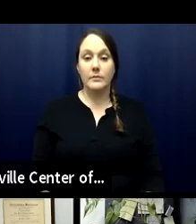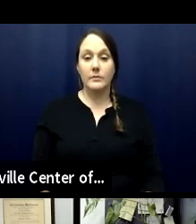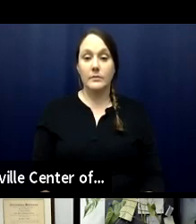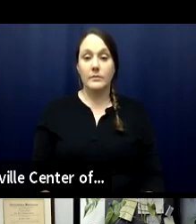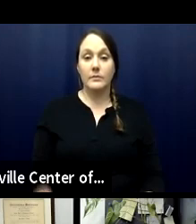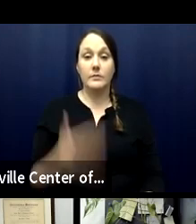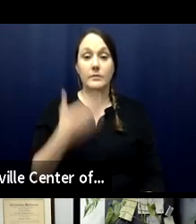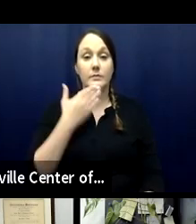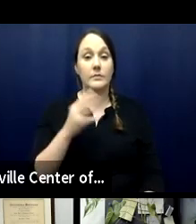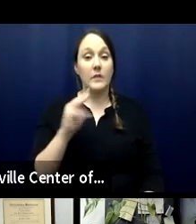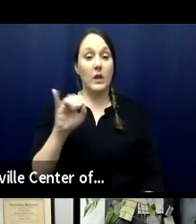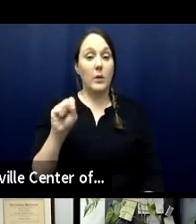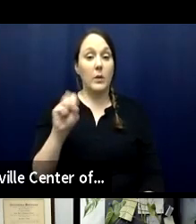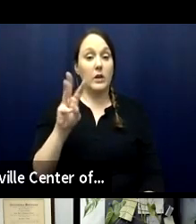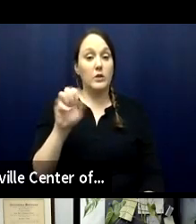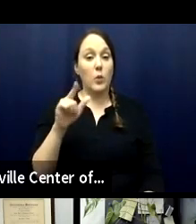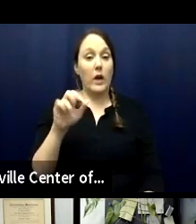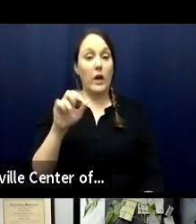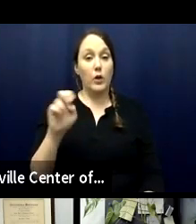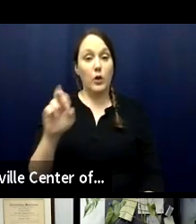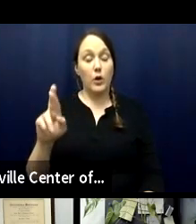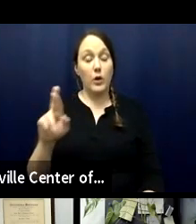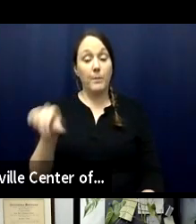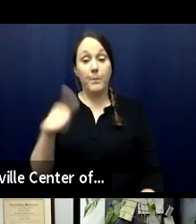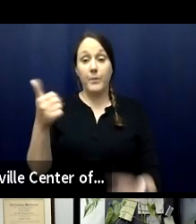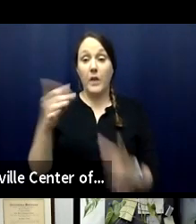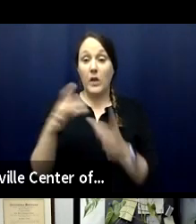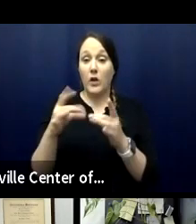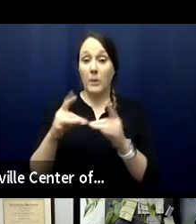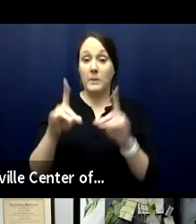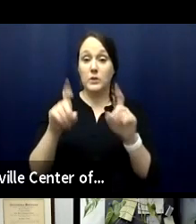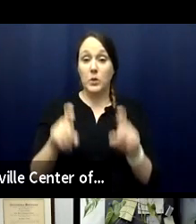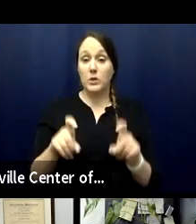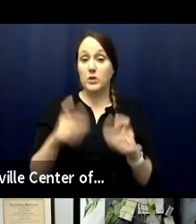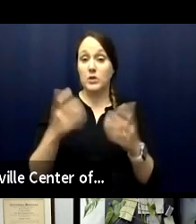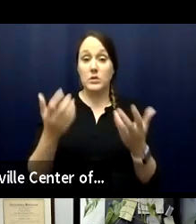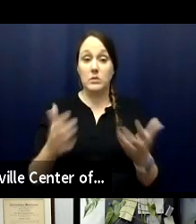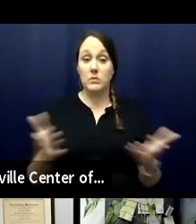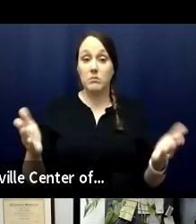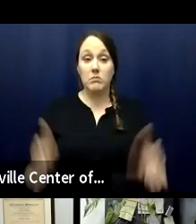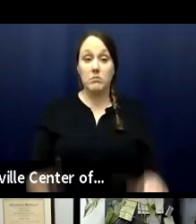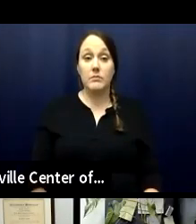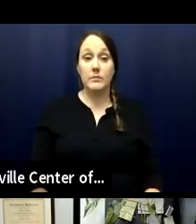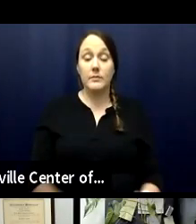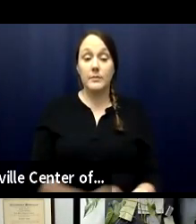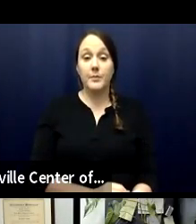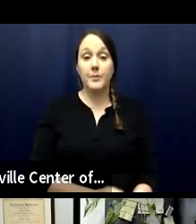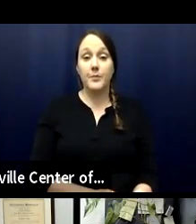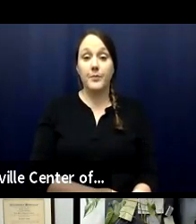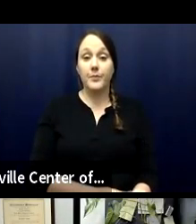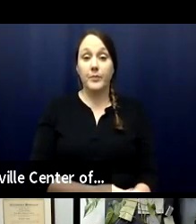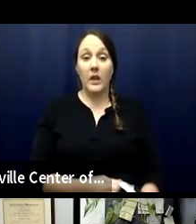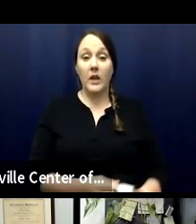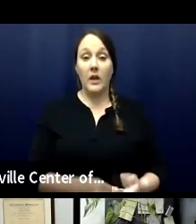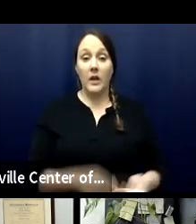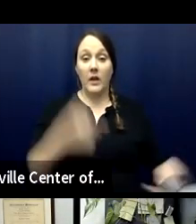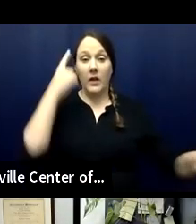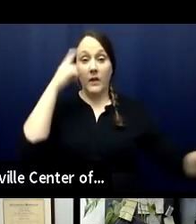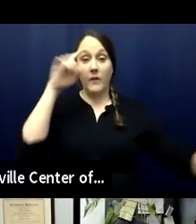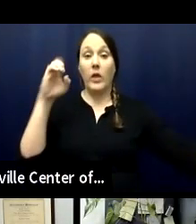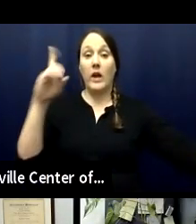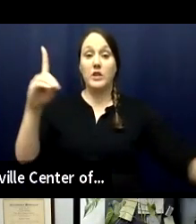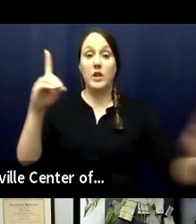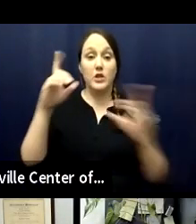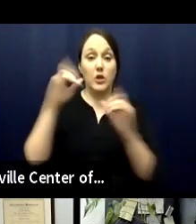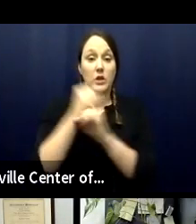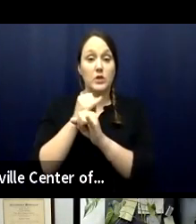Thank you, Ms. Wagner. Any other comments, questions for the educational institution presentation